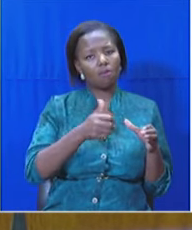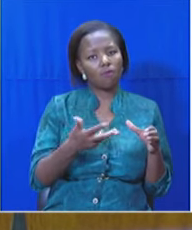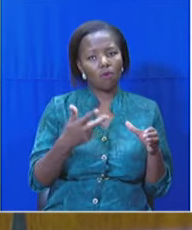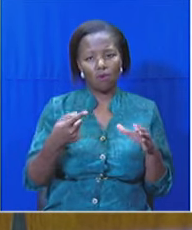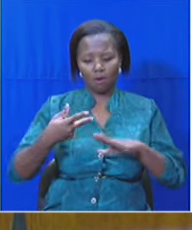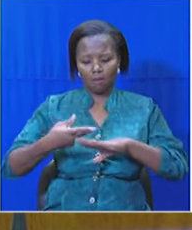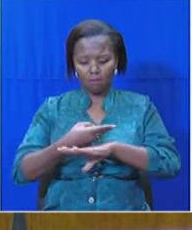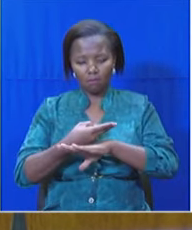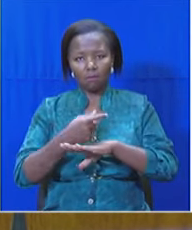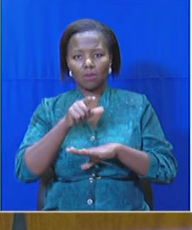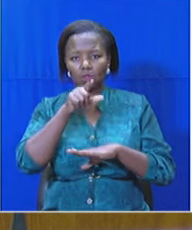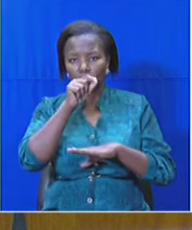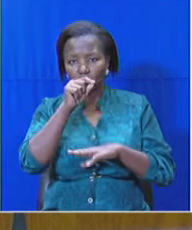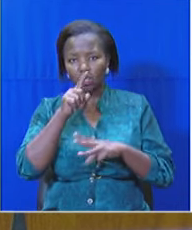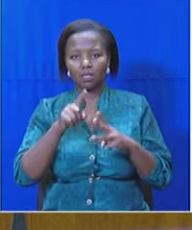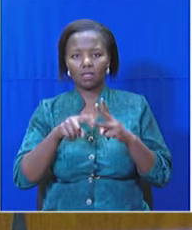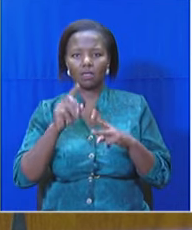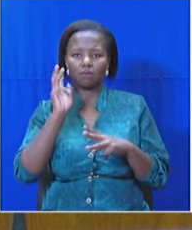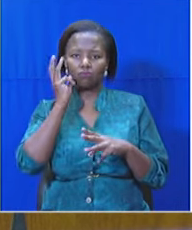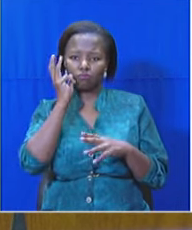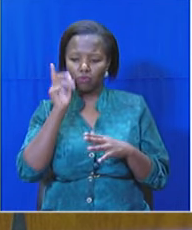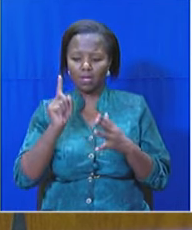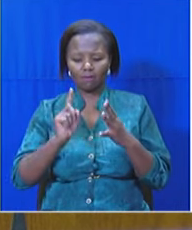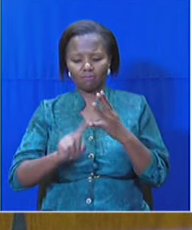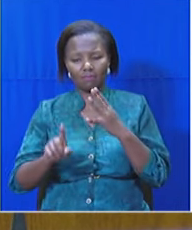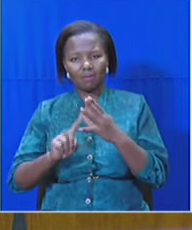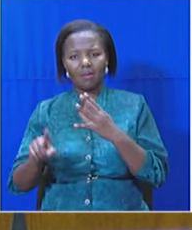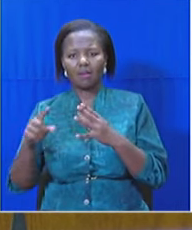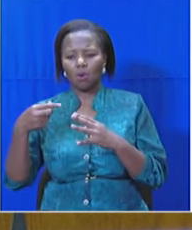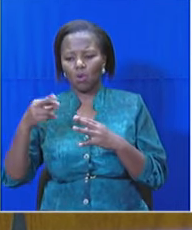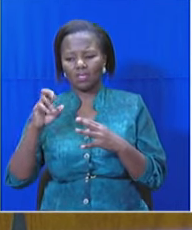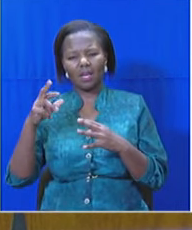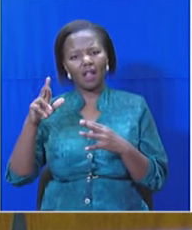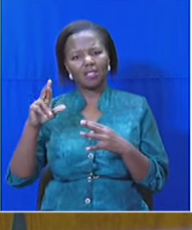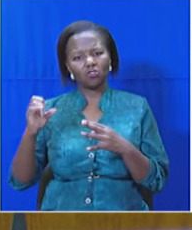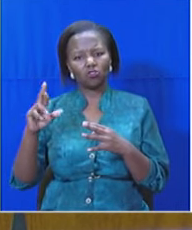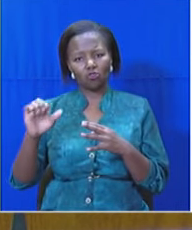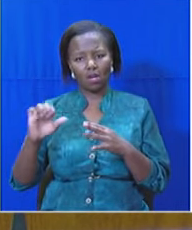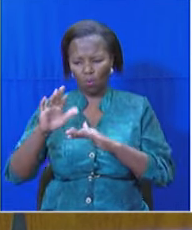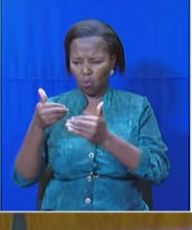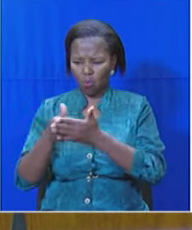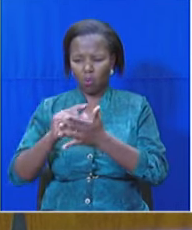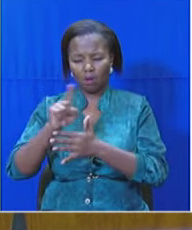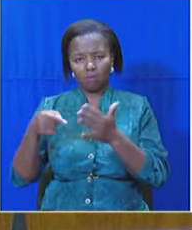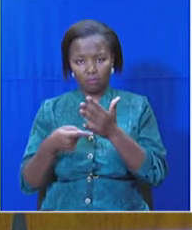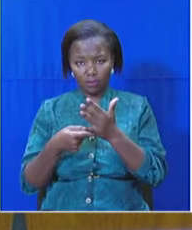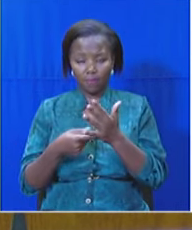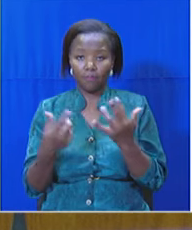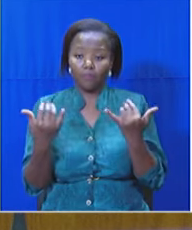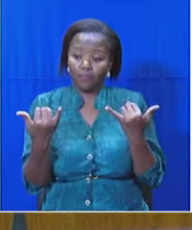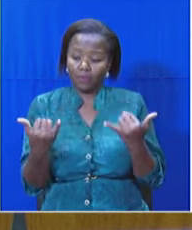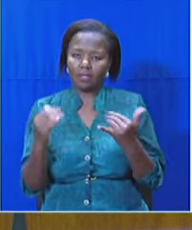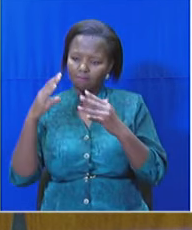livestock, poultry, grain, horticulture, among others. We will in this year also focus on development